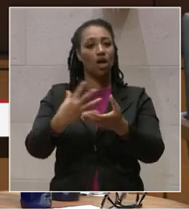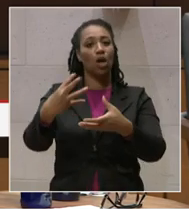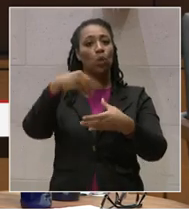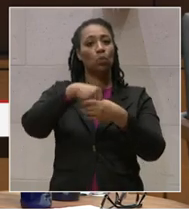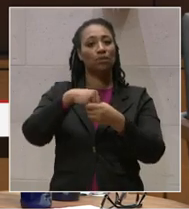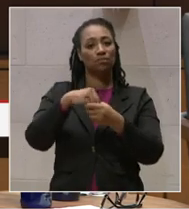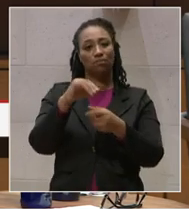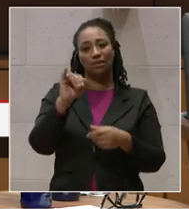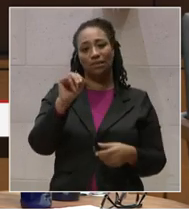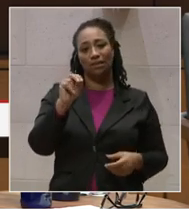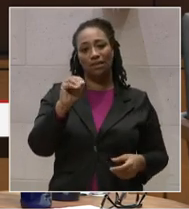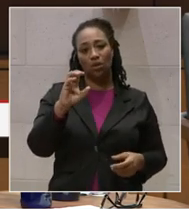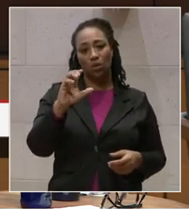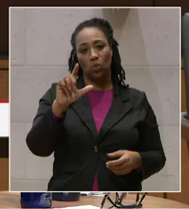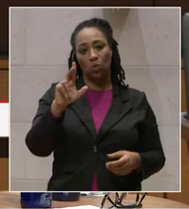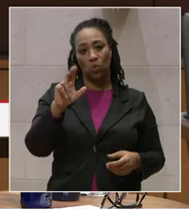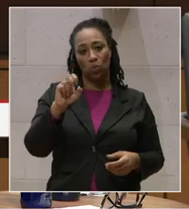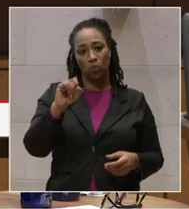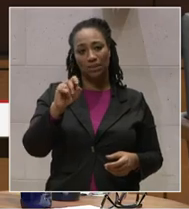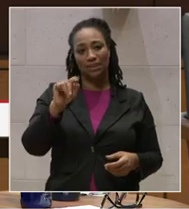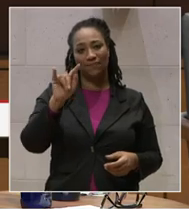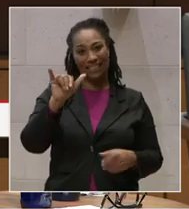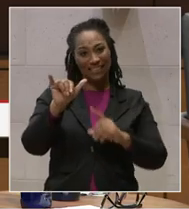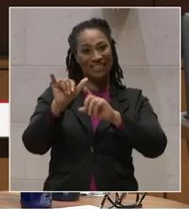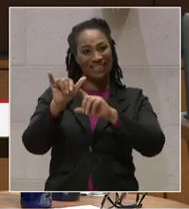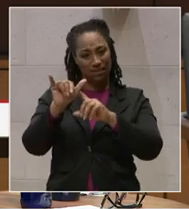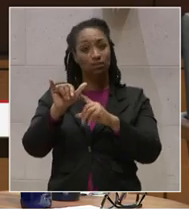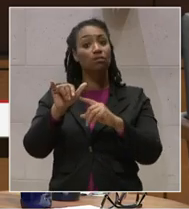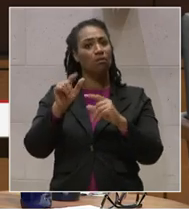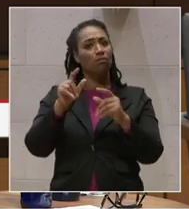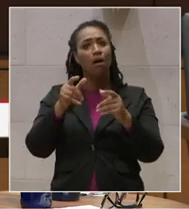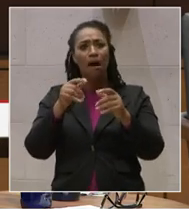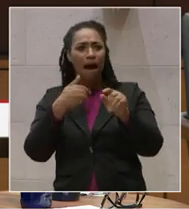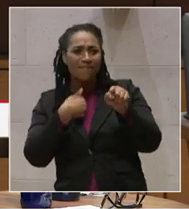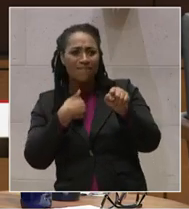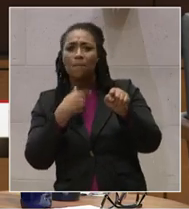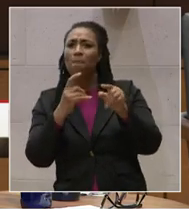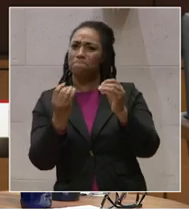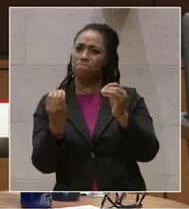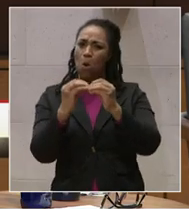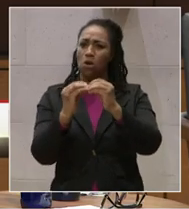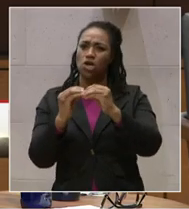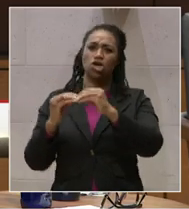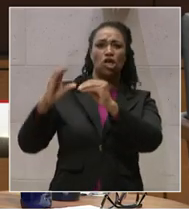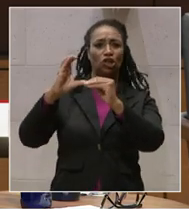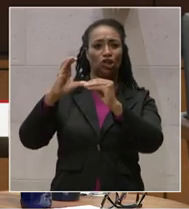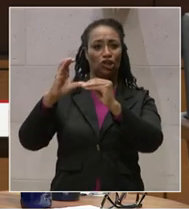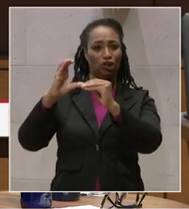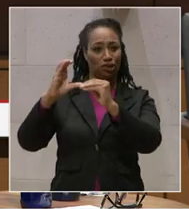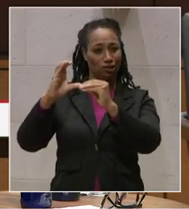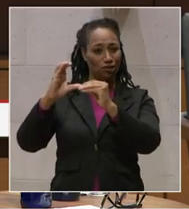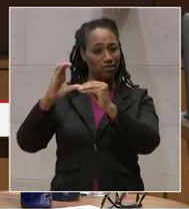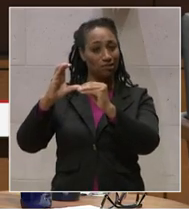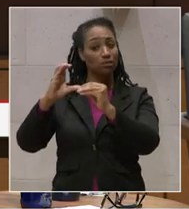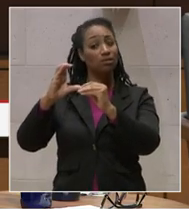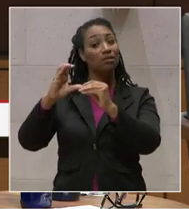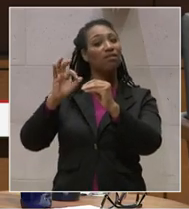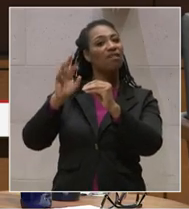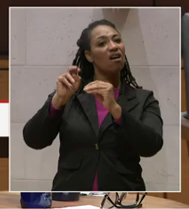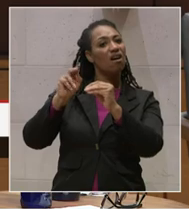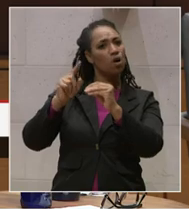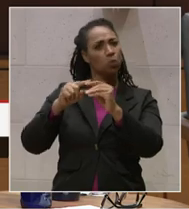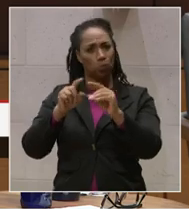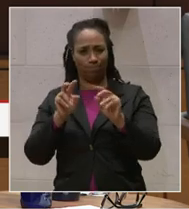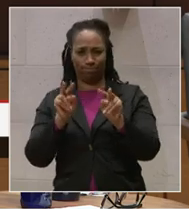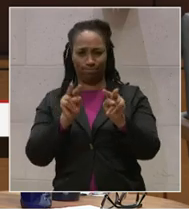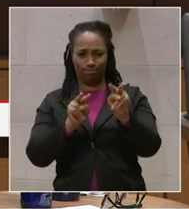affordable homes available. We looked at how we could increase housing capacity in downtown